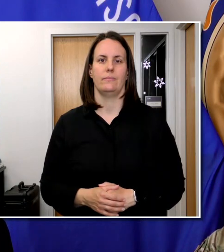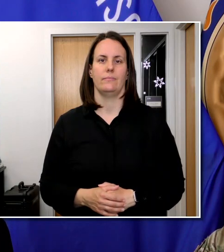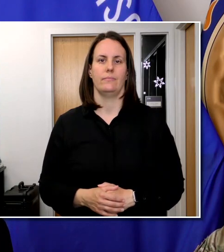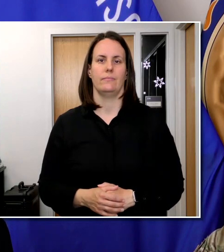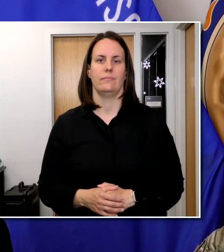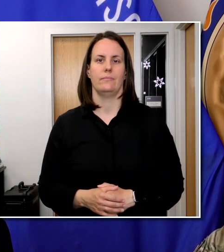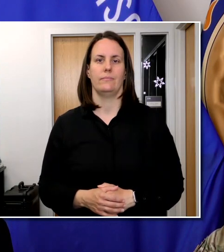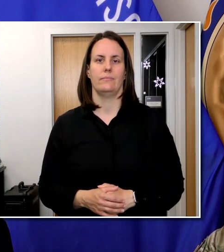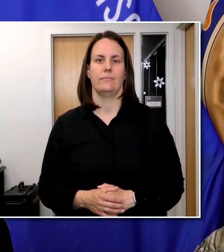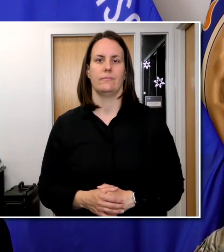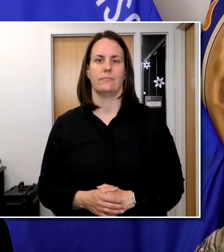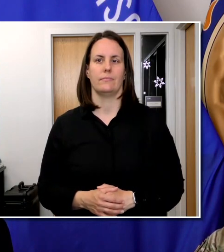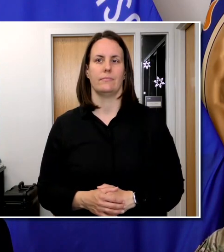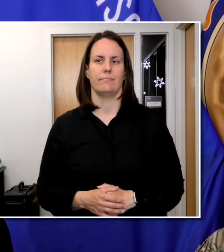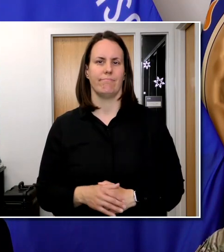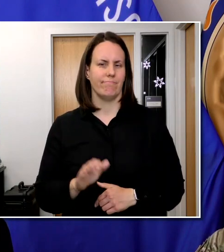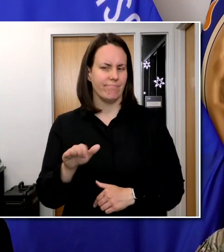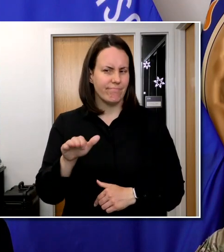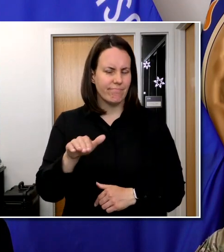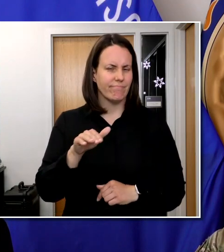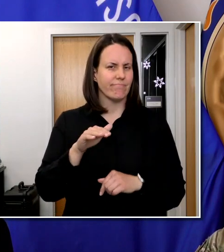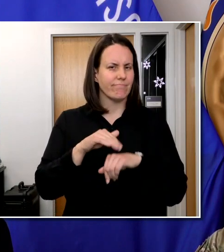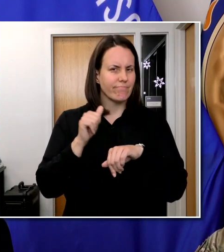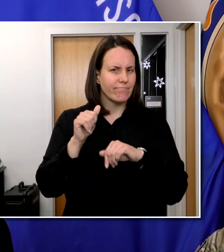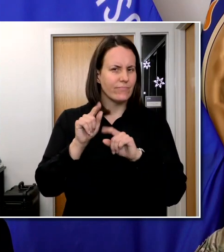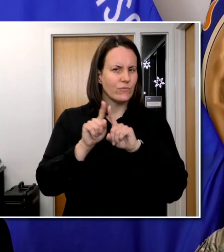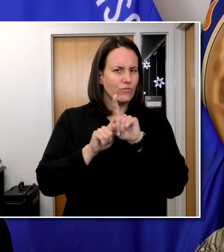As a reminder, *6 to unmute your line.